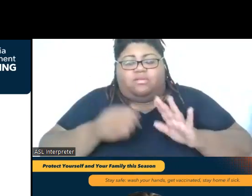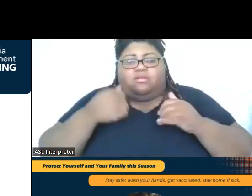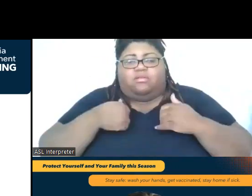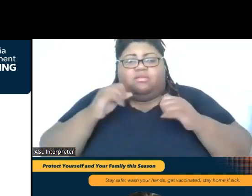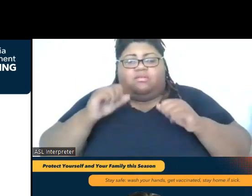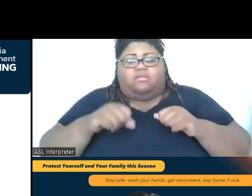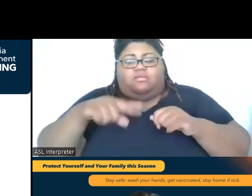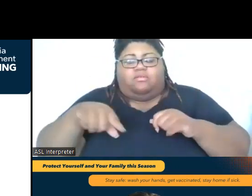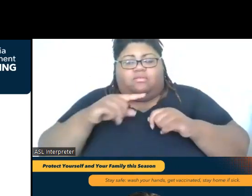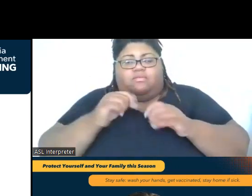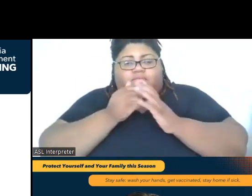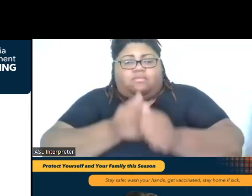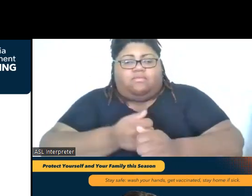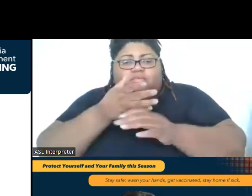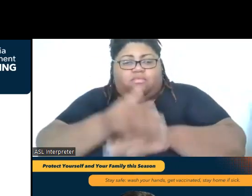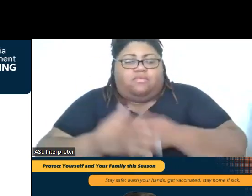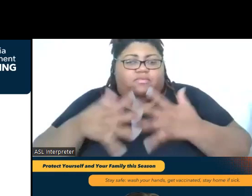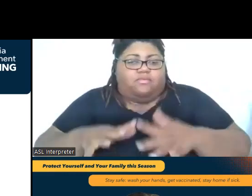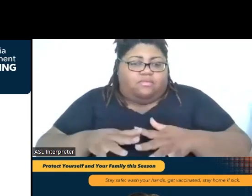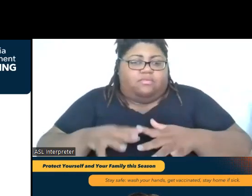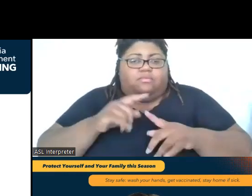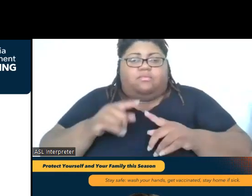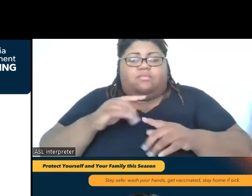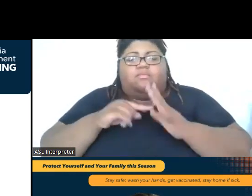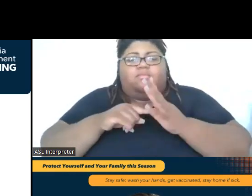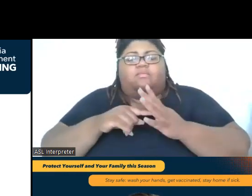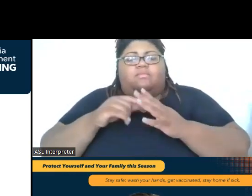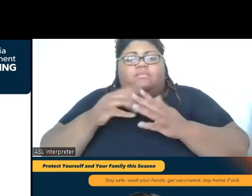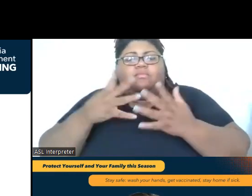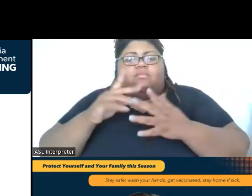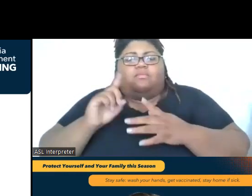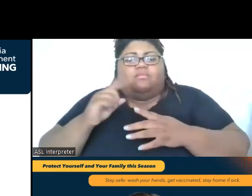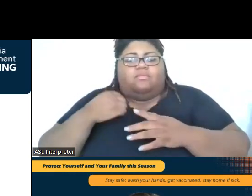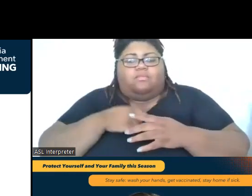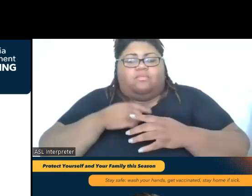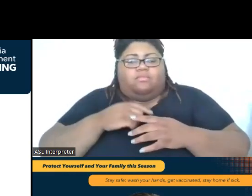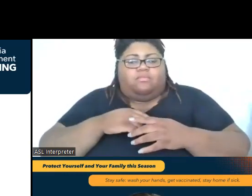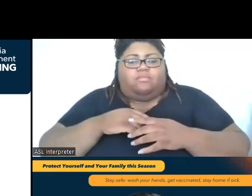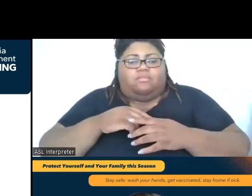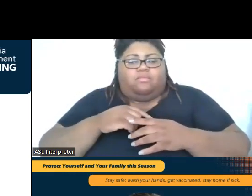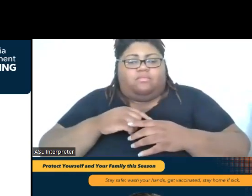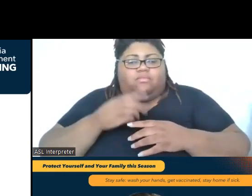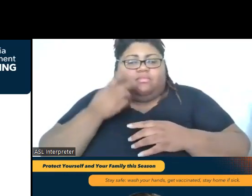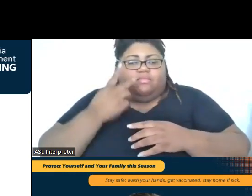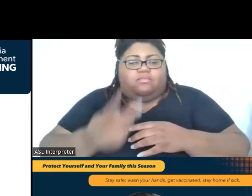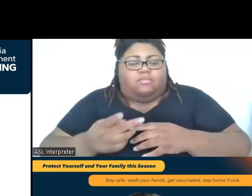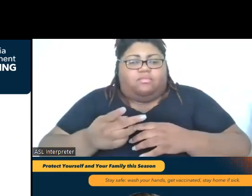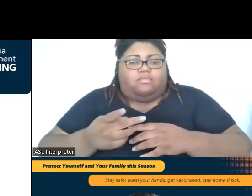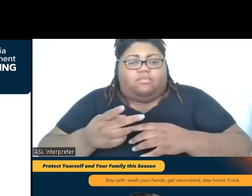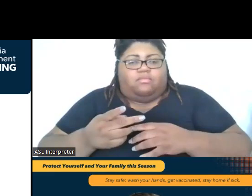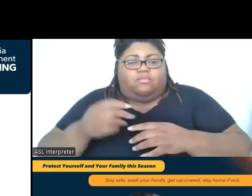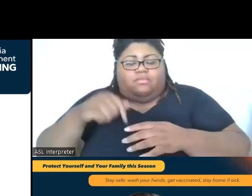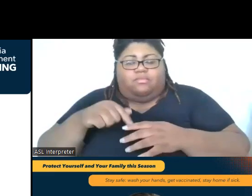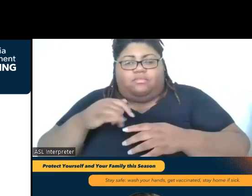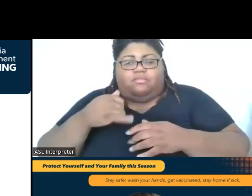will say this question gets to where we all are in this pandemic of always having to decide risk benefit, that